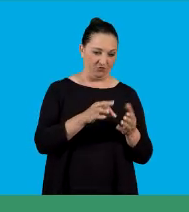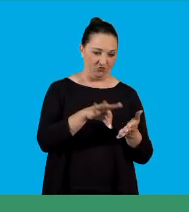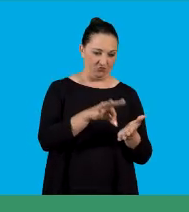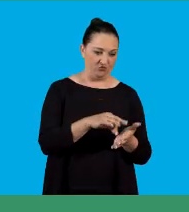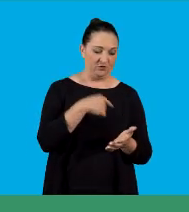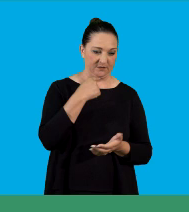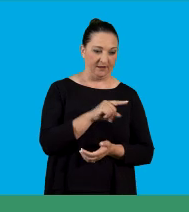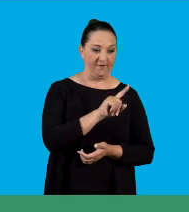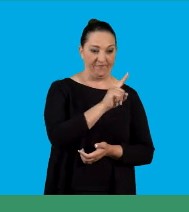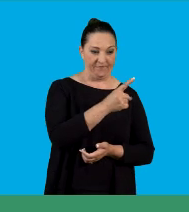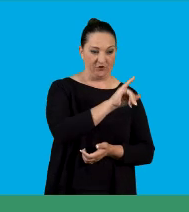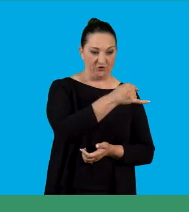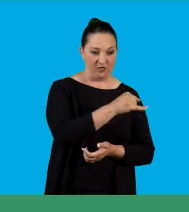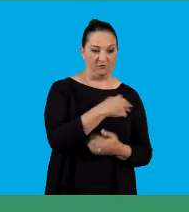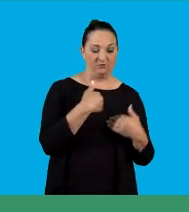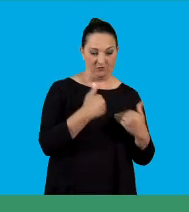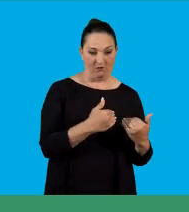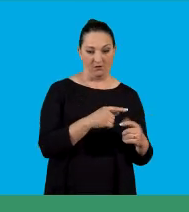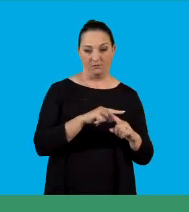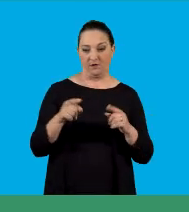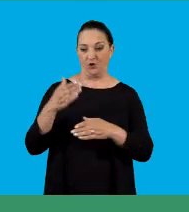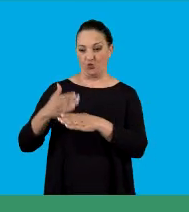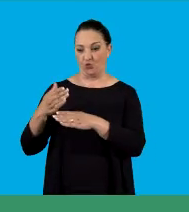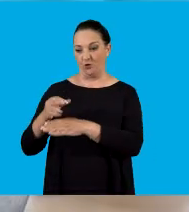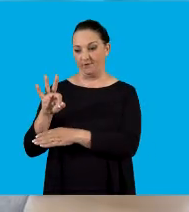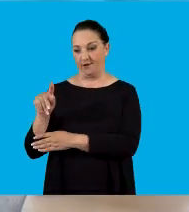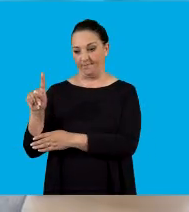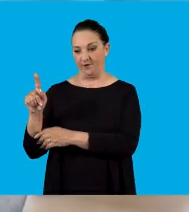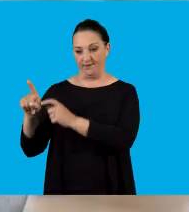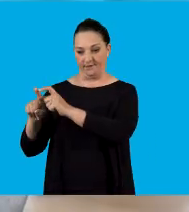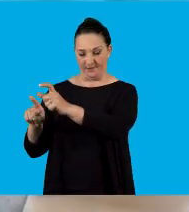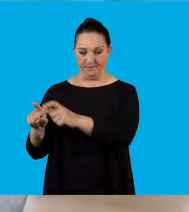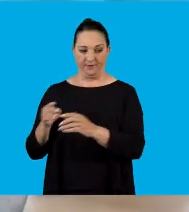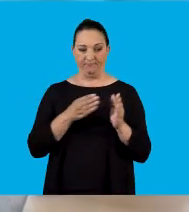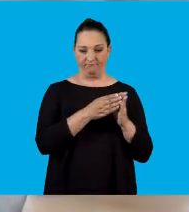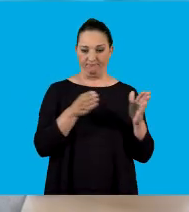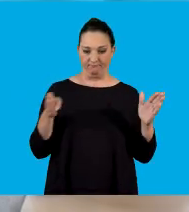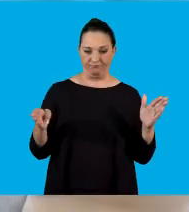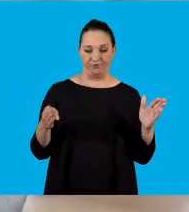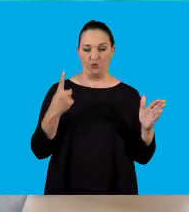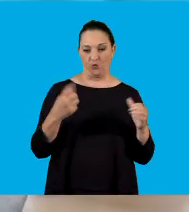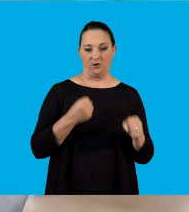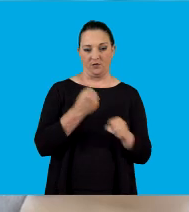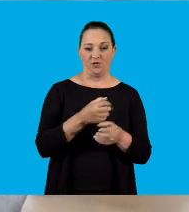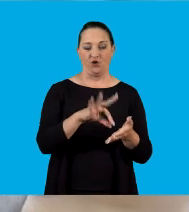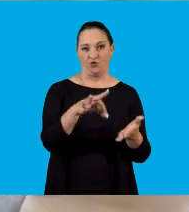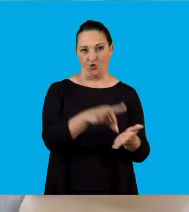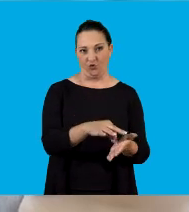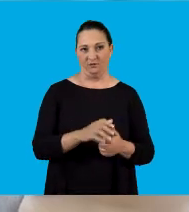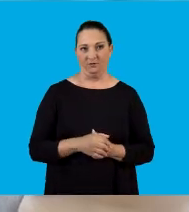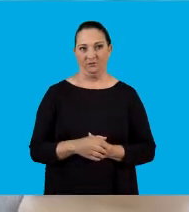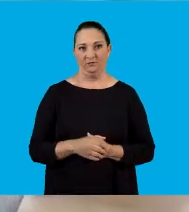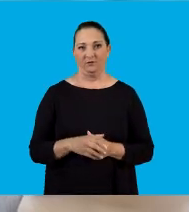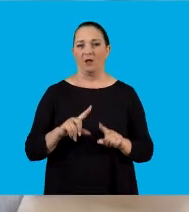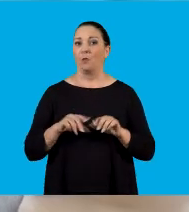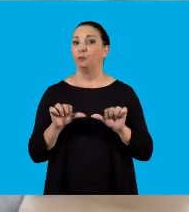January up until the 31st of December. So that is a fixed contract. And then permanent, you don't have